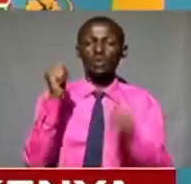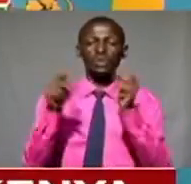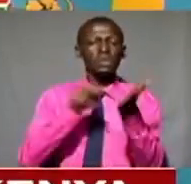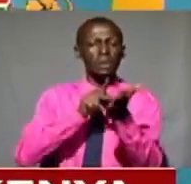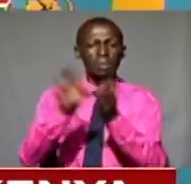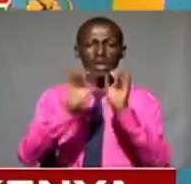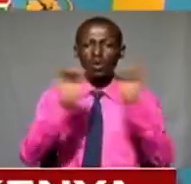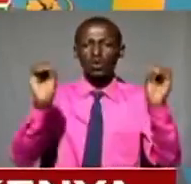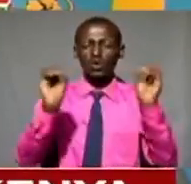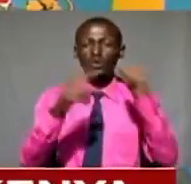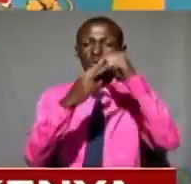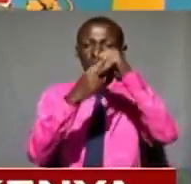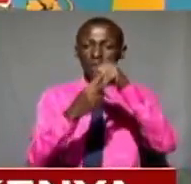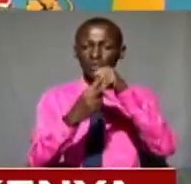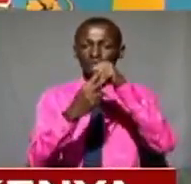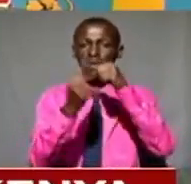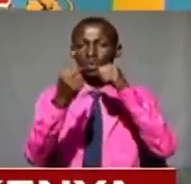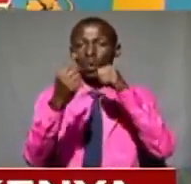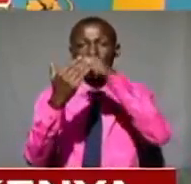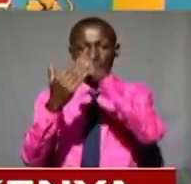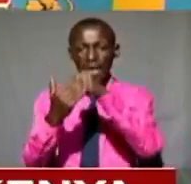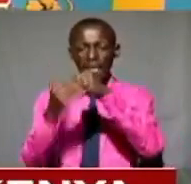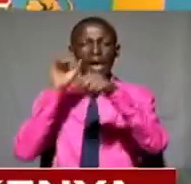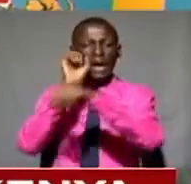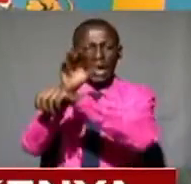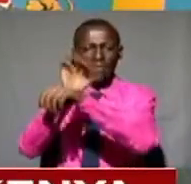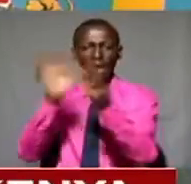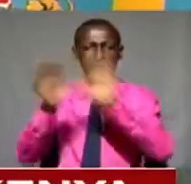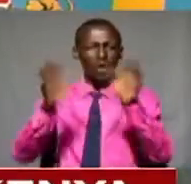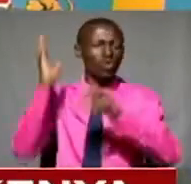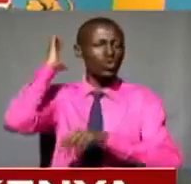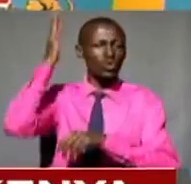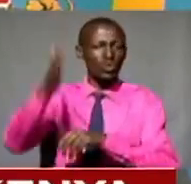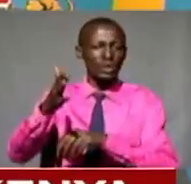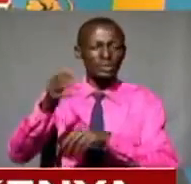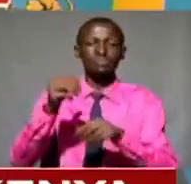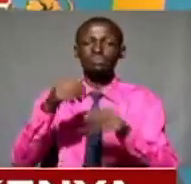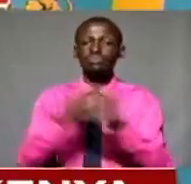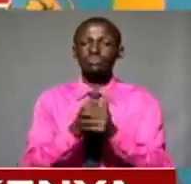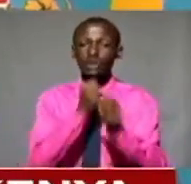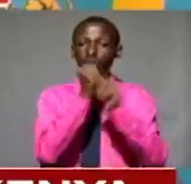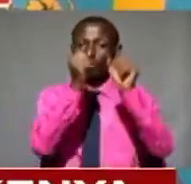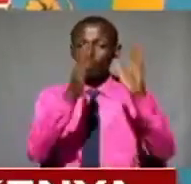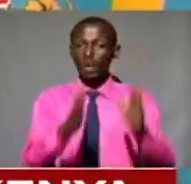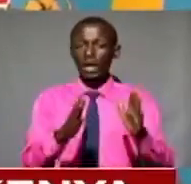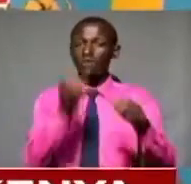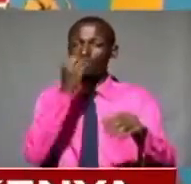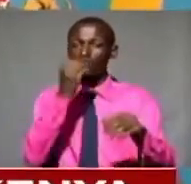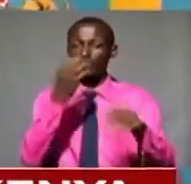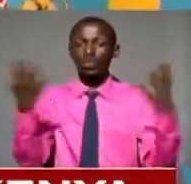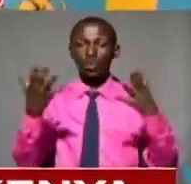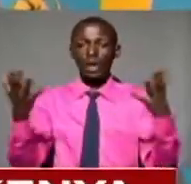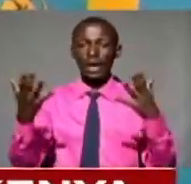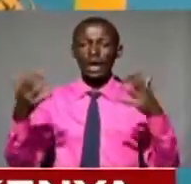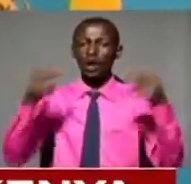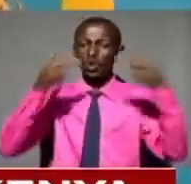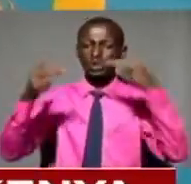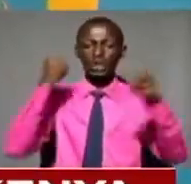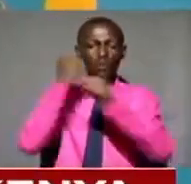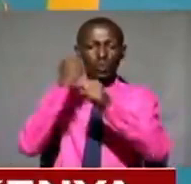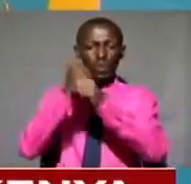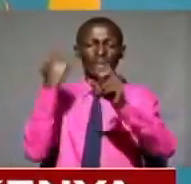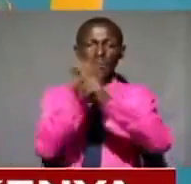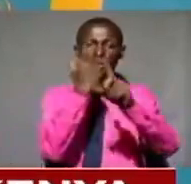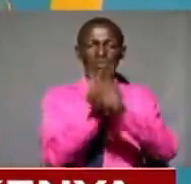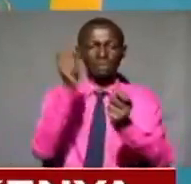for guidance. And most importantly, all food workers deployed to work in those restaurants must